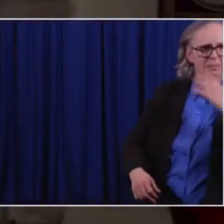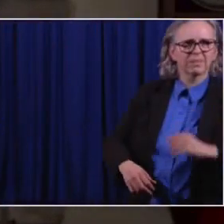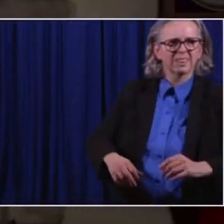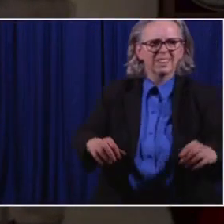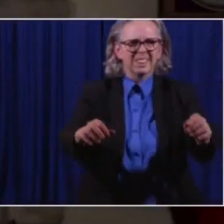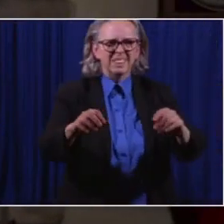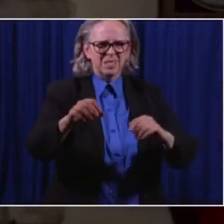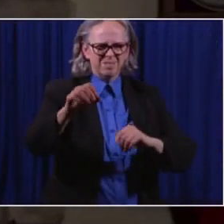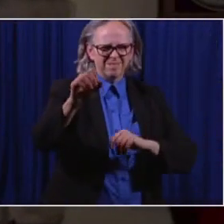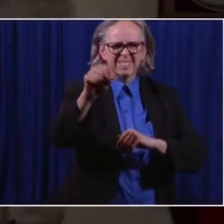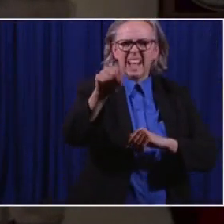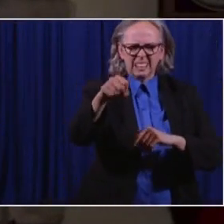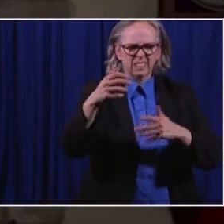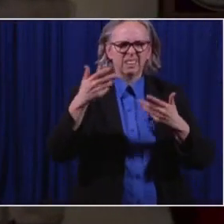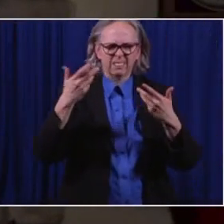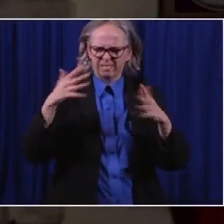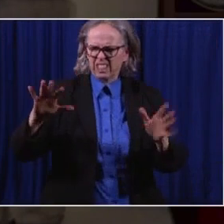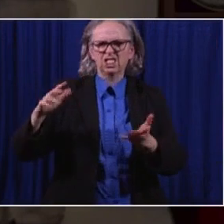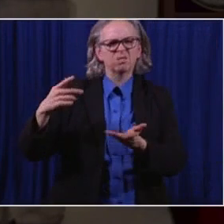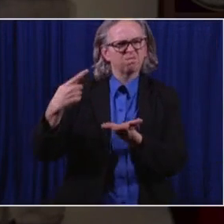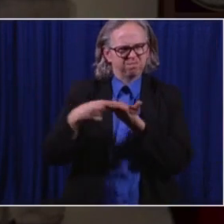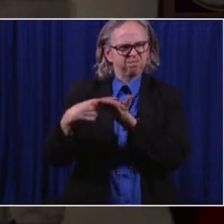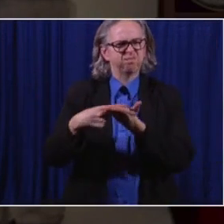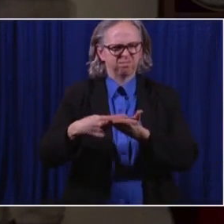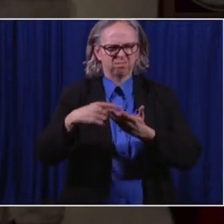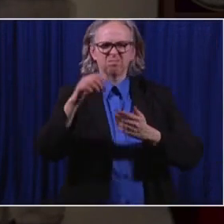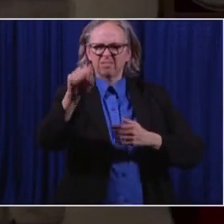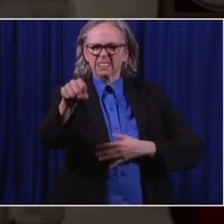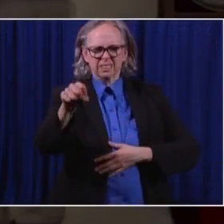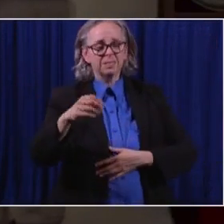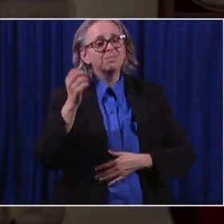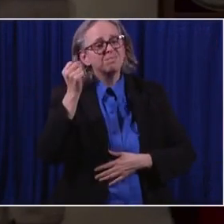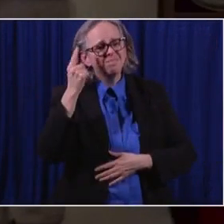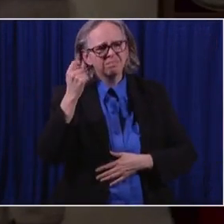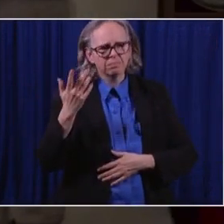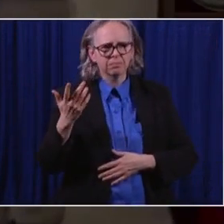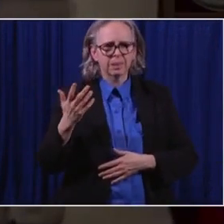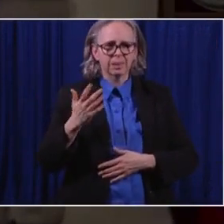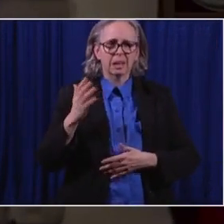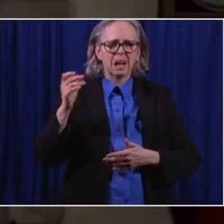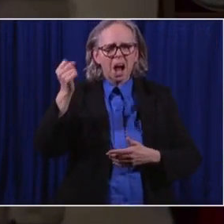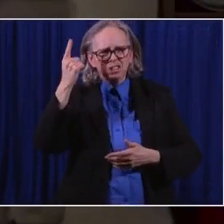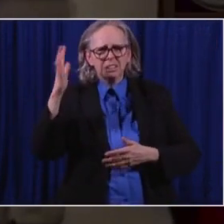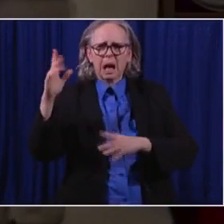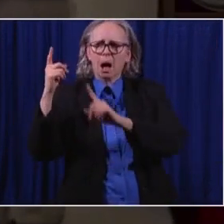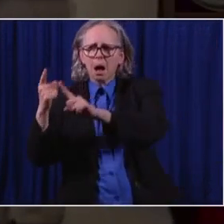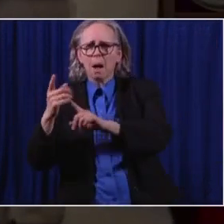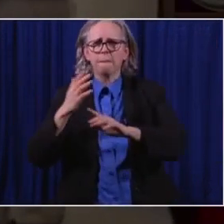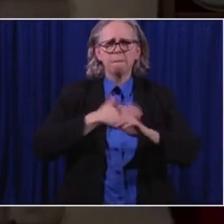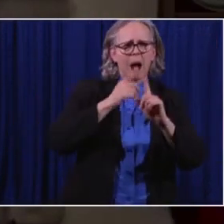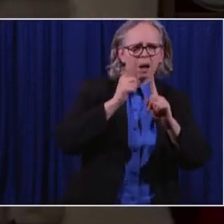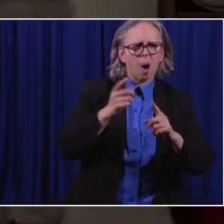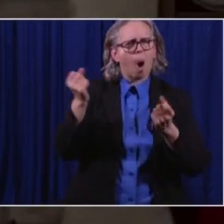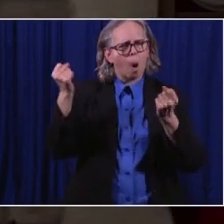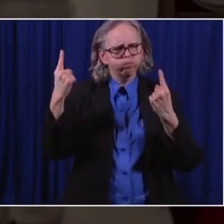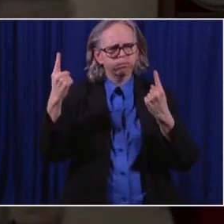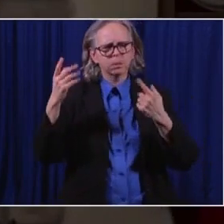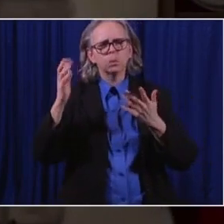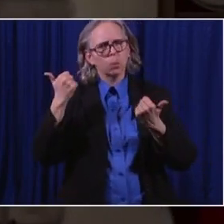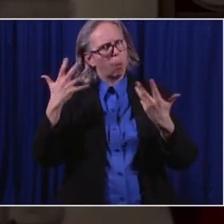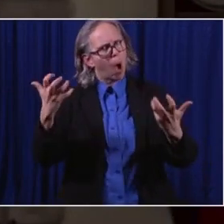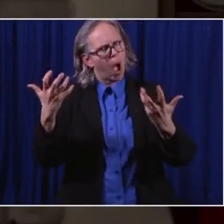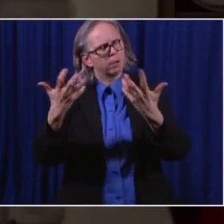my goal, and I know it's theirs, to try to, work things out. My experience in legislative bodies,